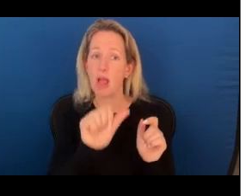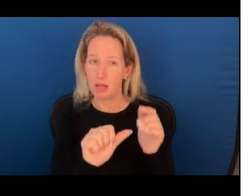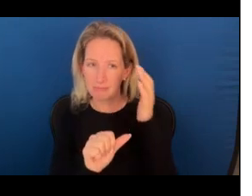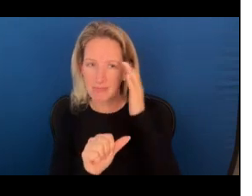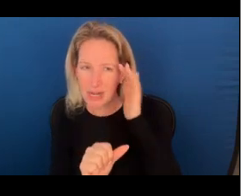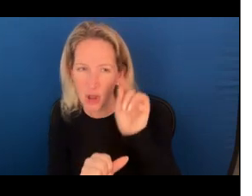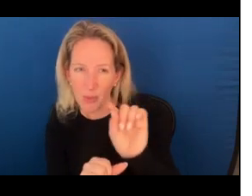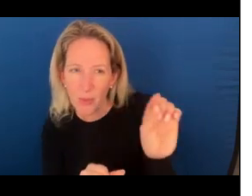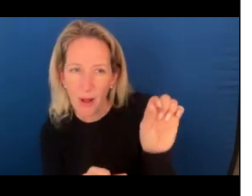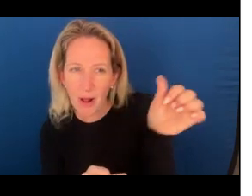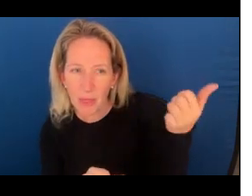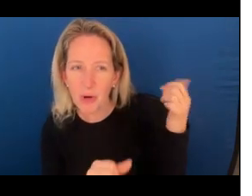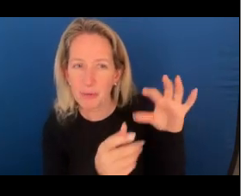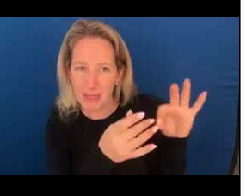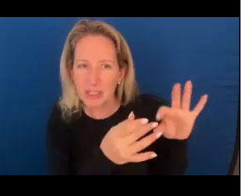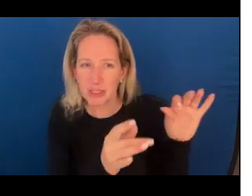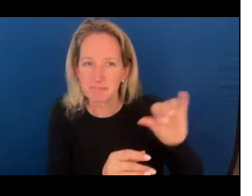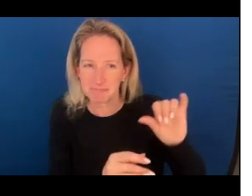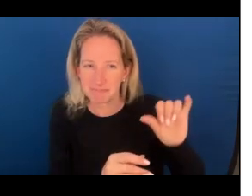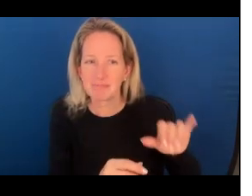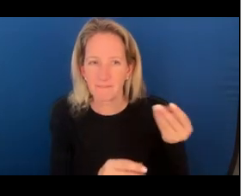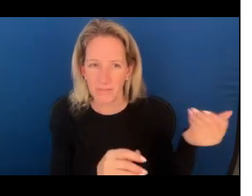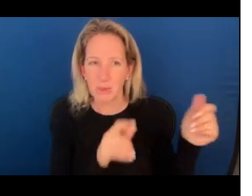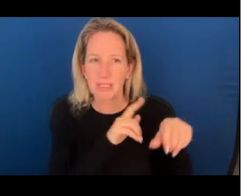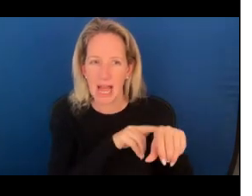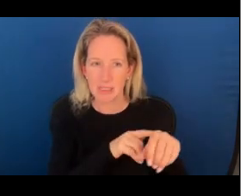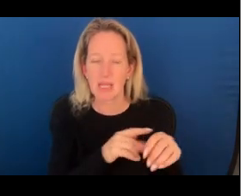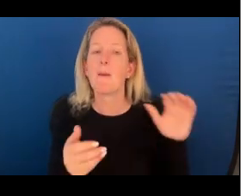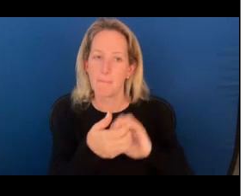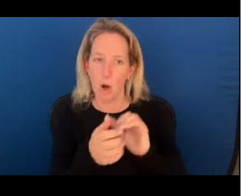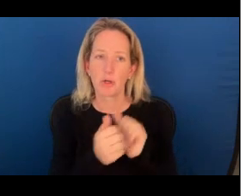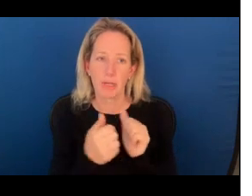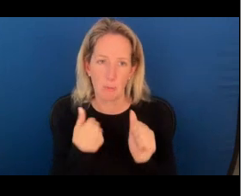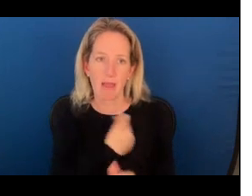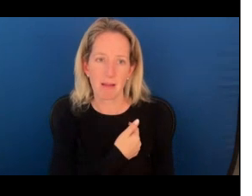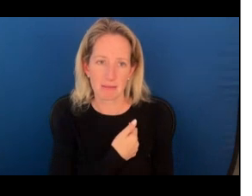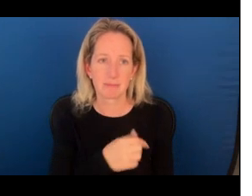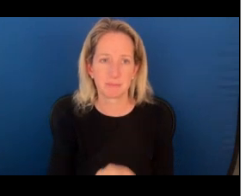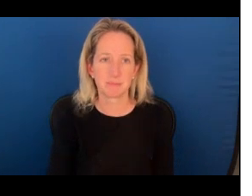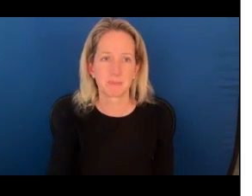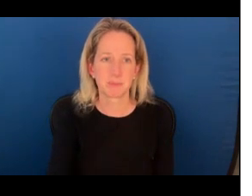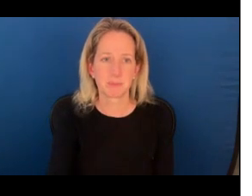and so they're a partner. Next slide, please.